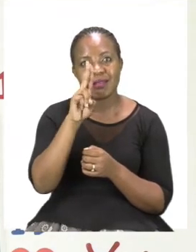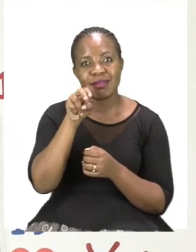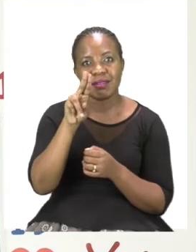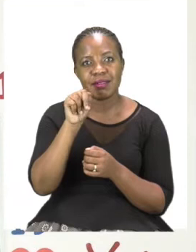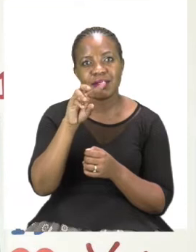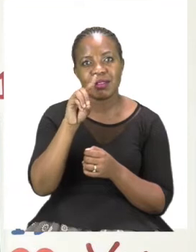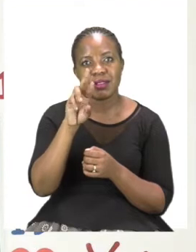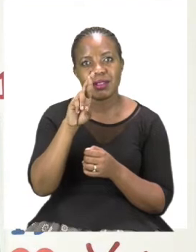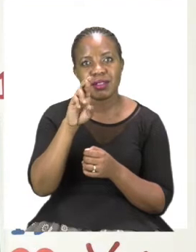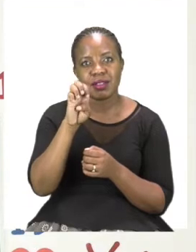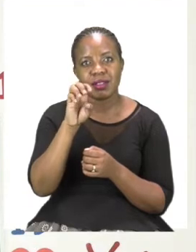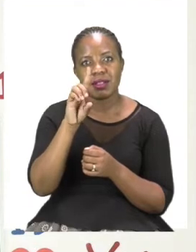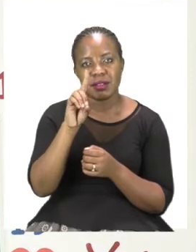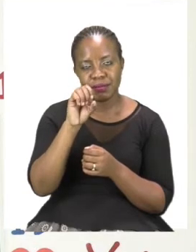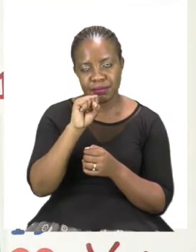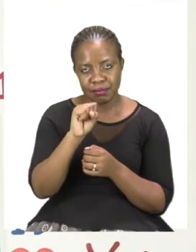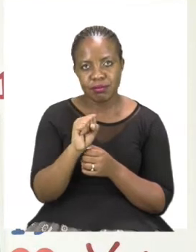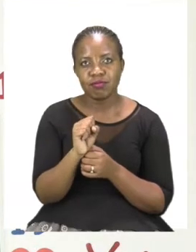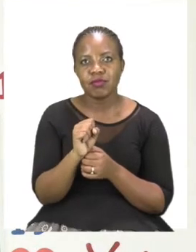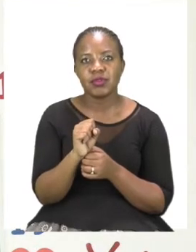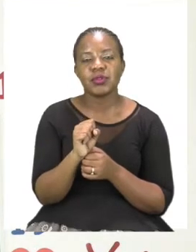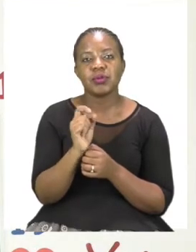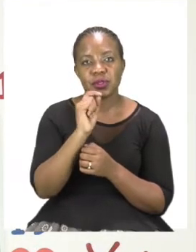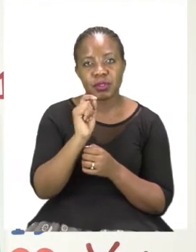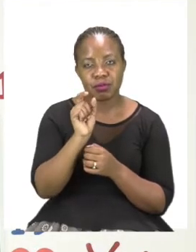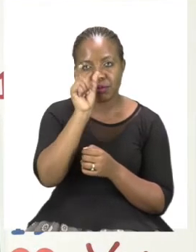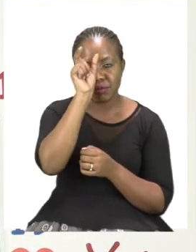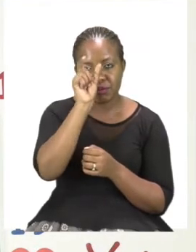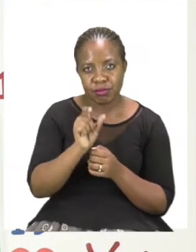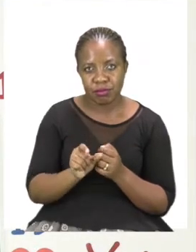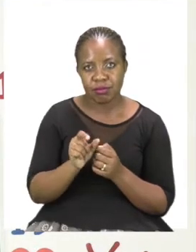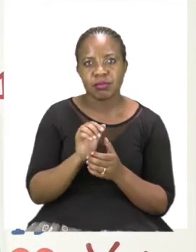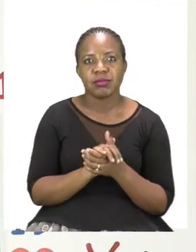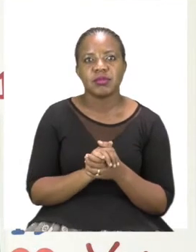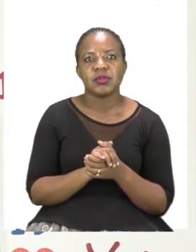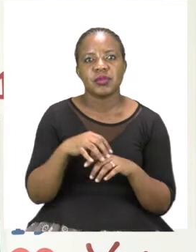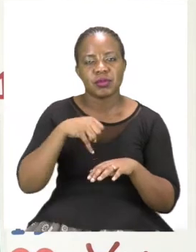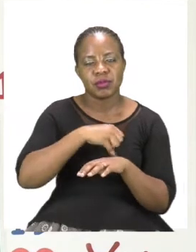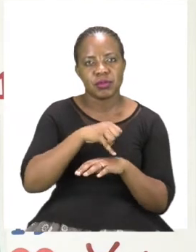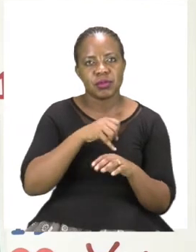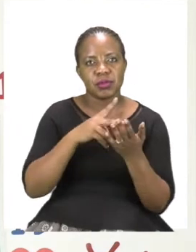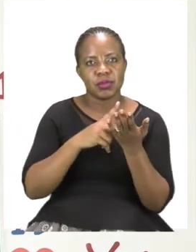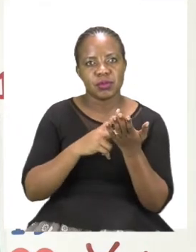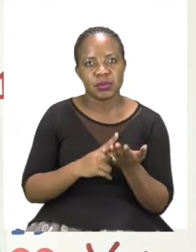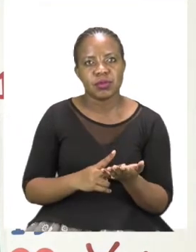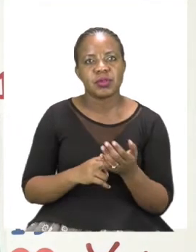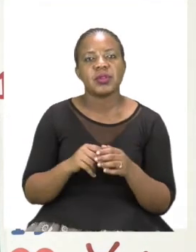important. Now any number that's going to be at the hundreds for the place value has